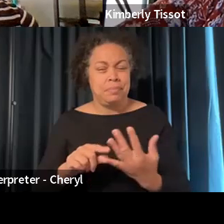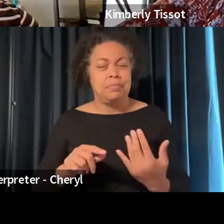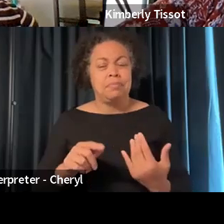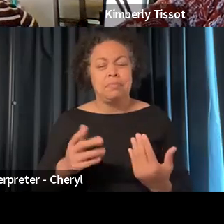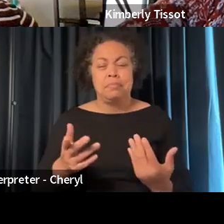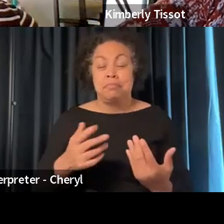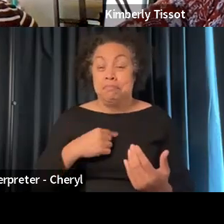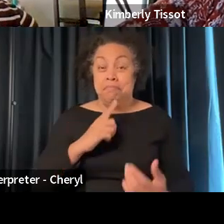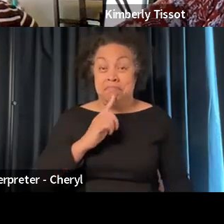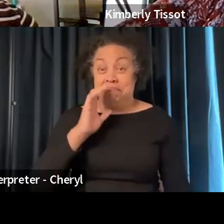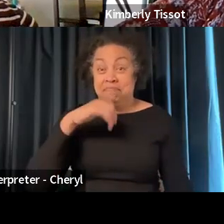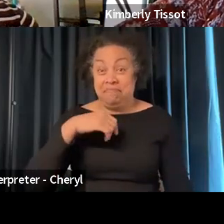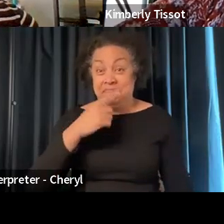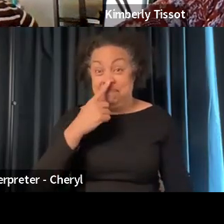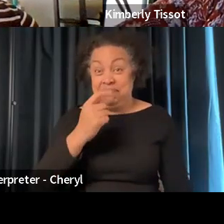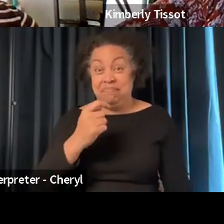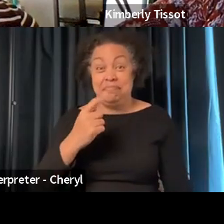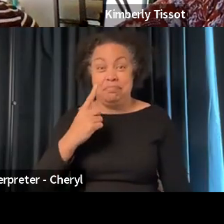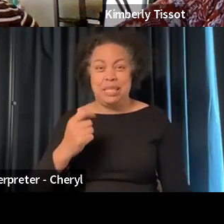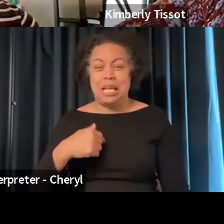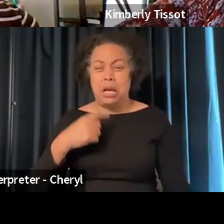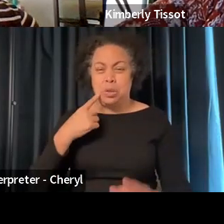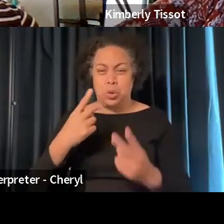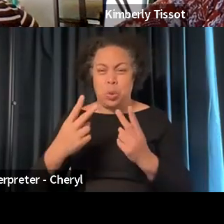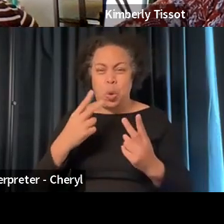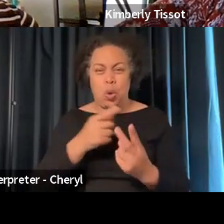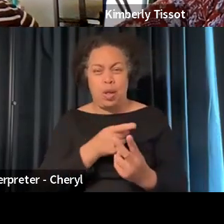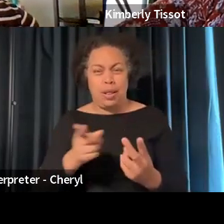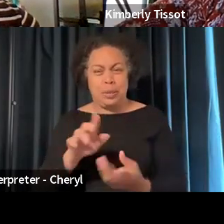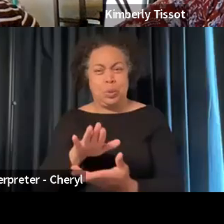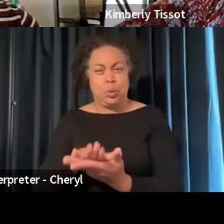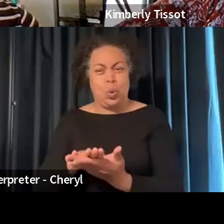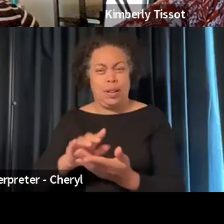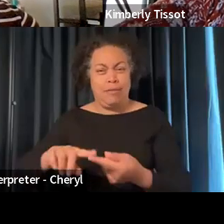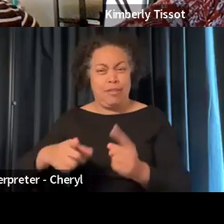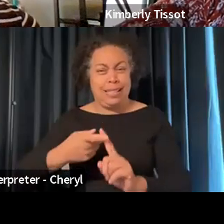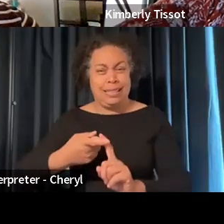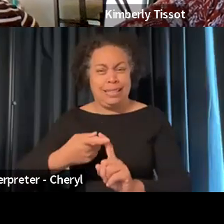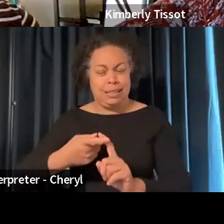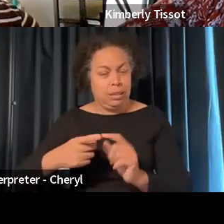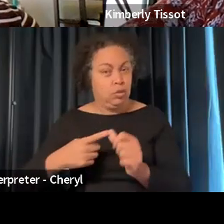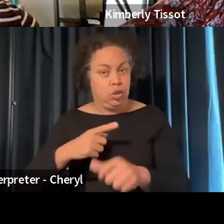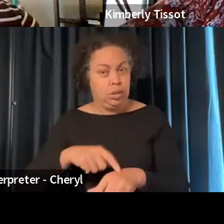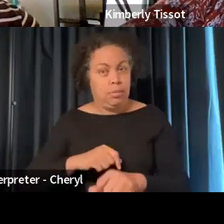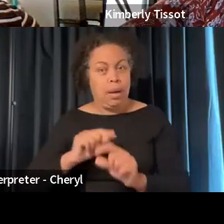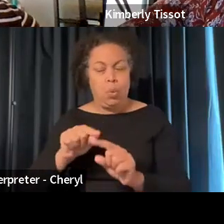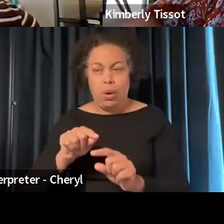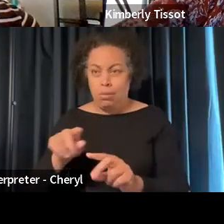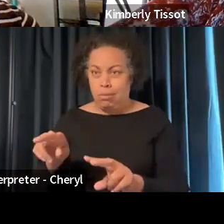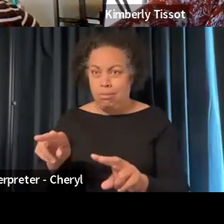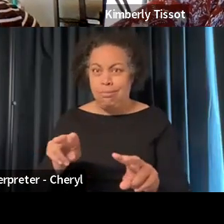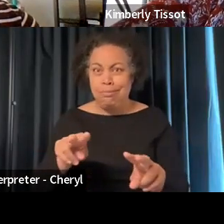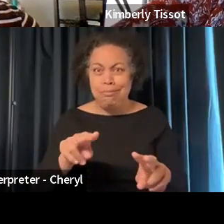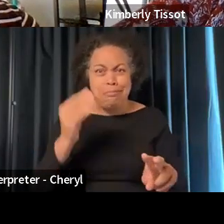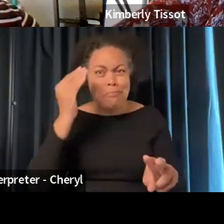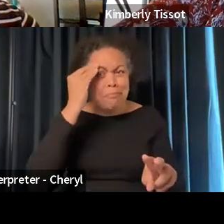funny thing is, I saw most of my school friends the first time I went, Mhm.